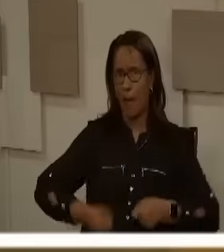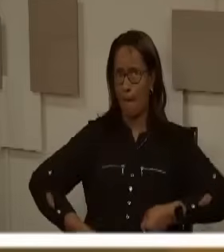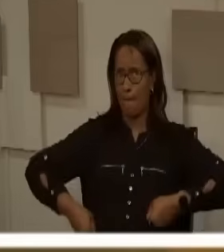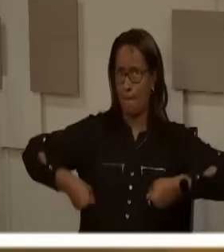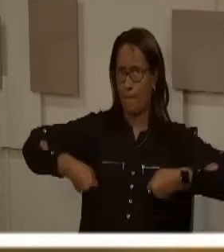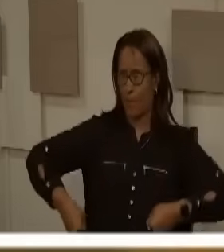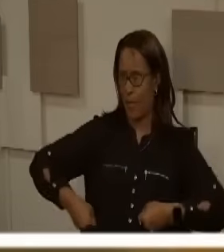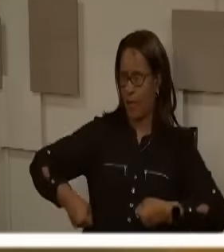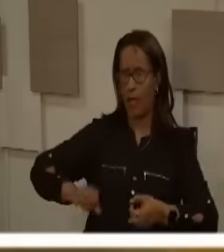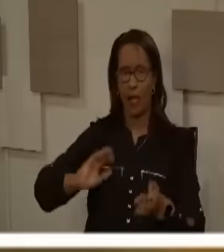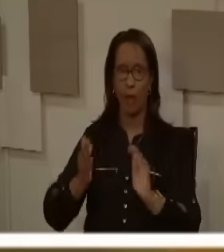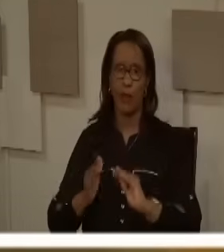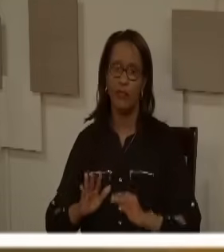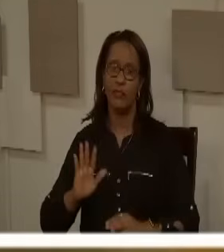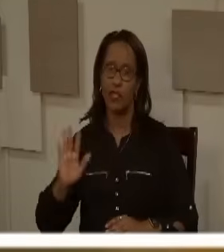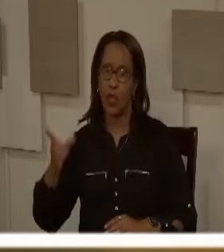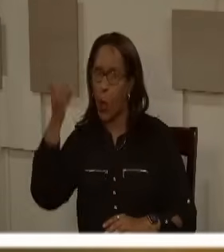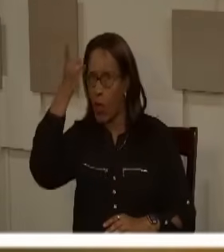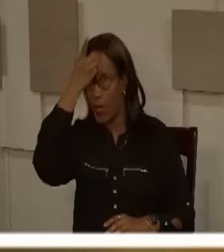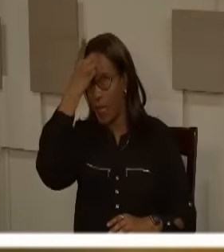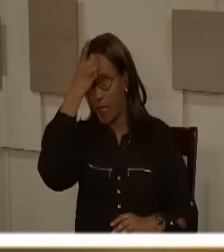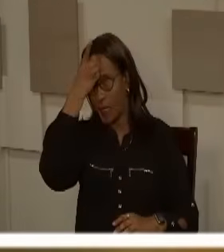God bigger than your God.